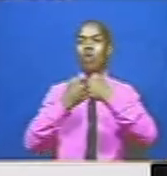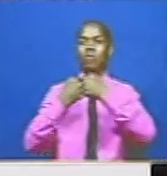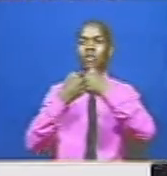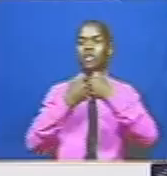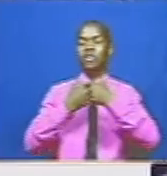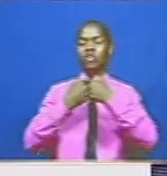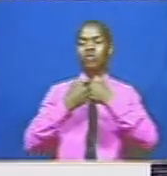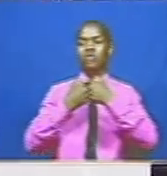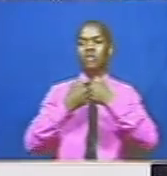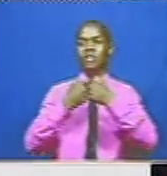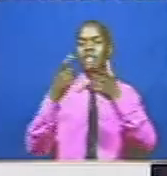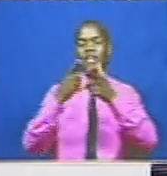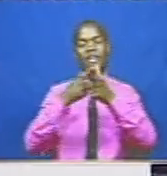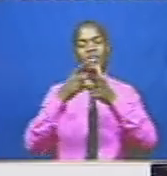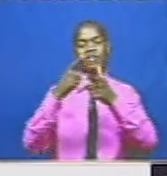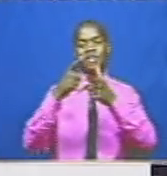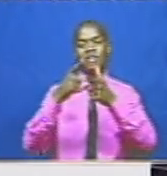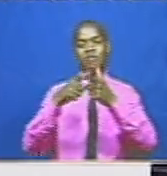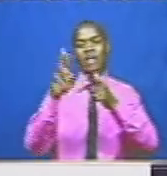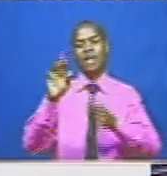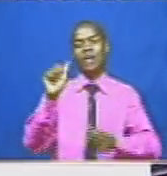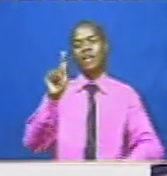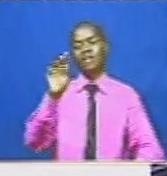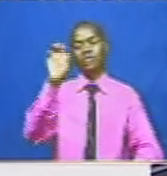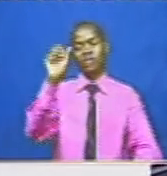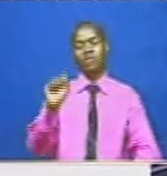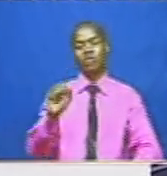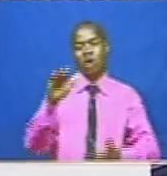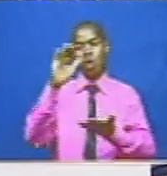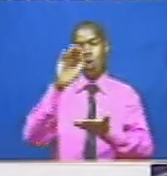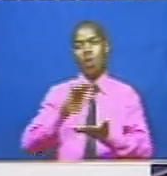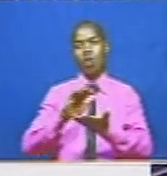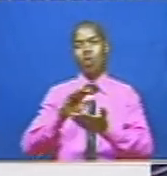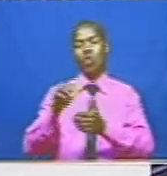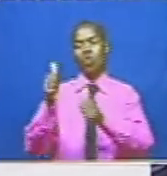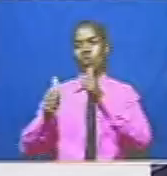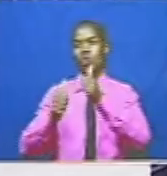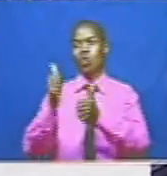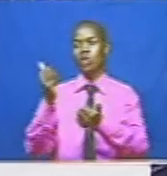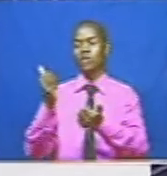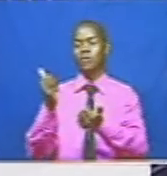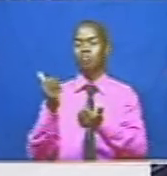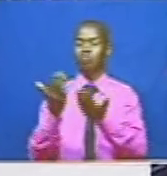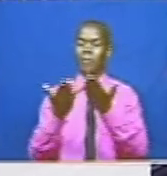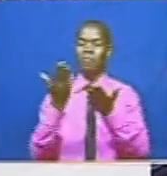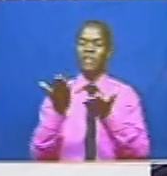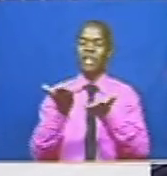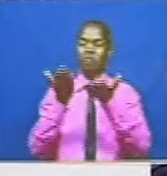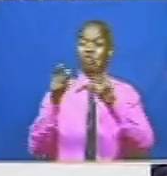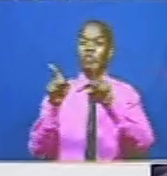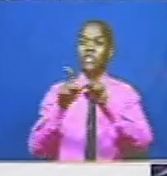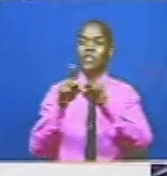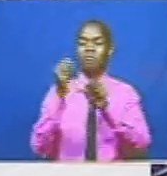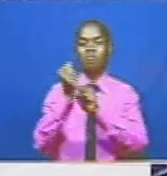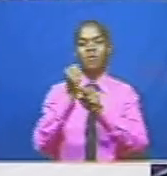high, that means then the rates go higher, go lower, which also improves and makes the system flow a bit easier